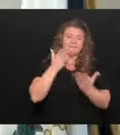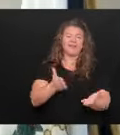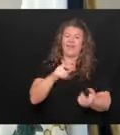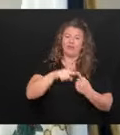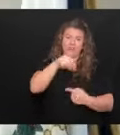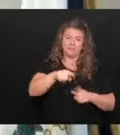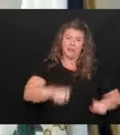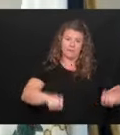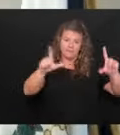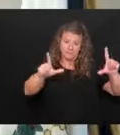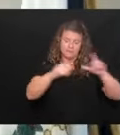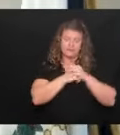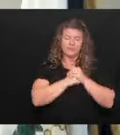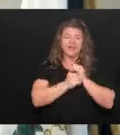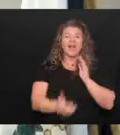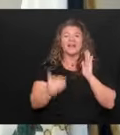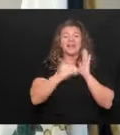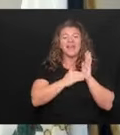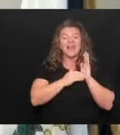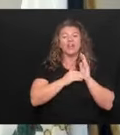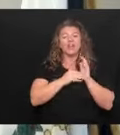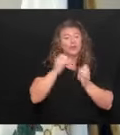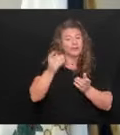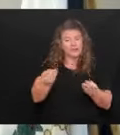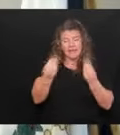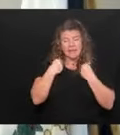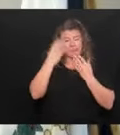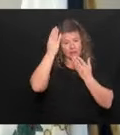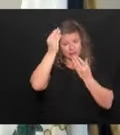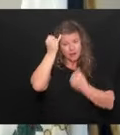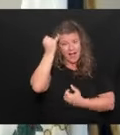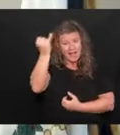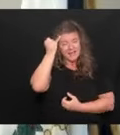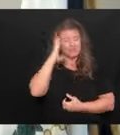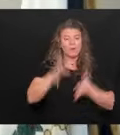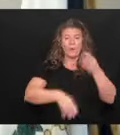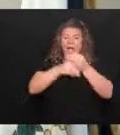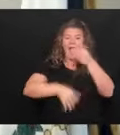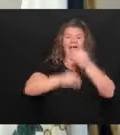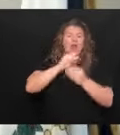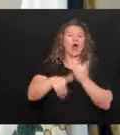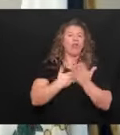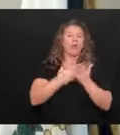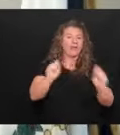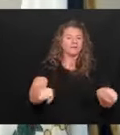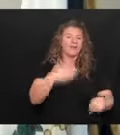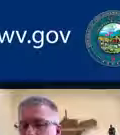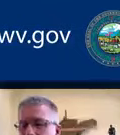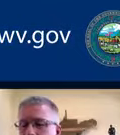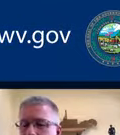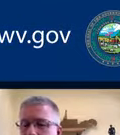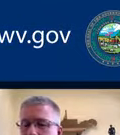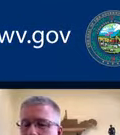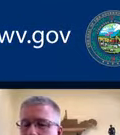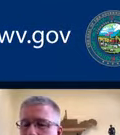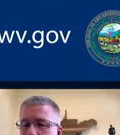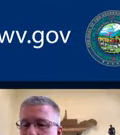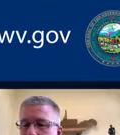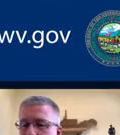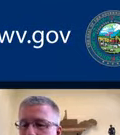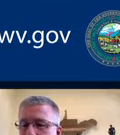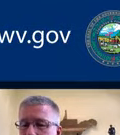But again, keep pushing the suggestions. We'll push out everything we can. Thank you. Thank you, Secretary. Dr. Amjad,